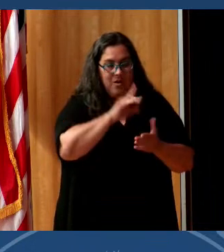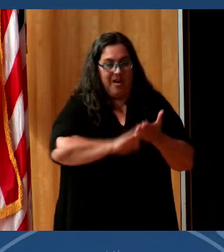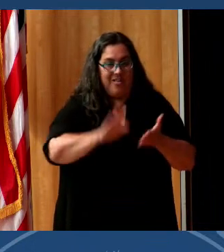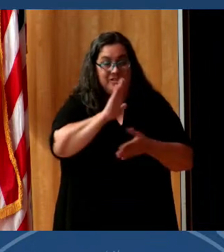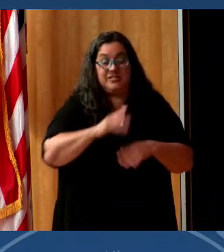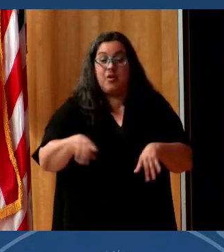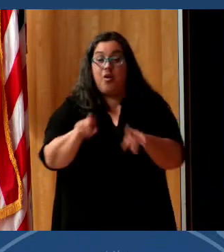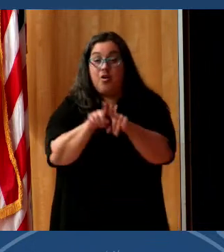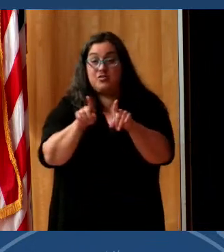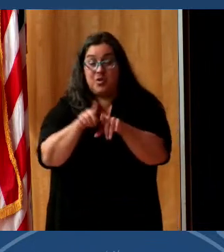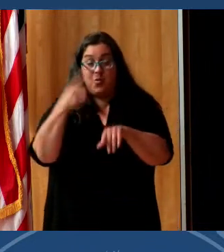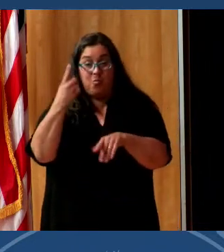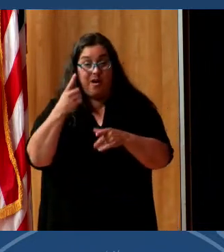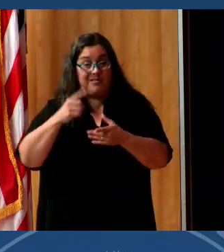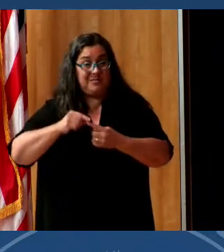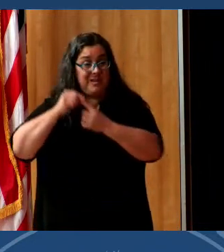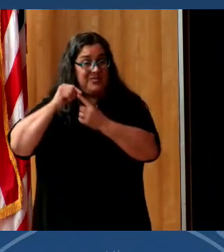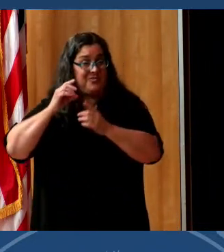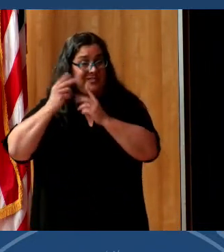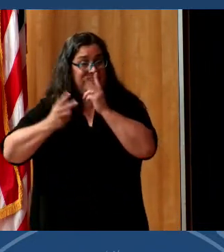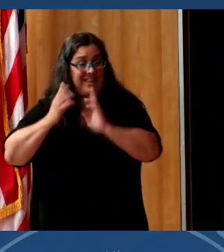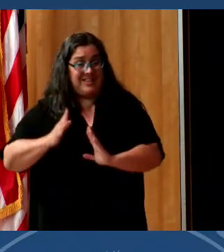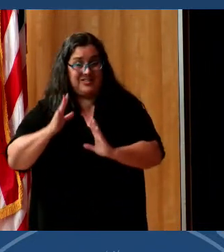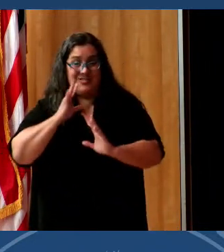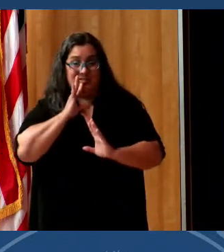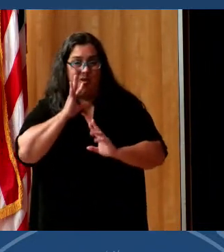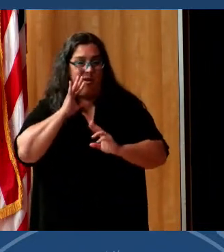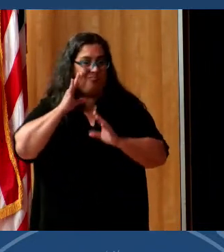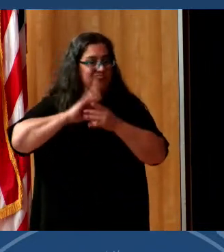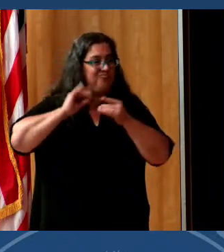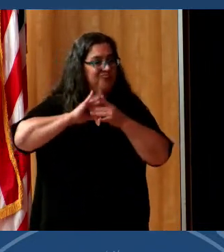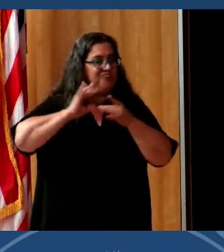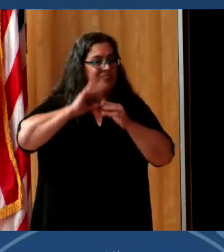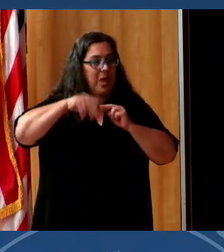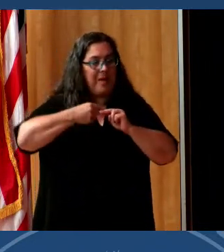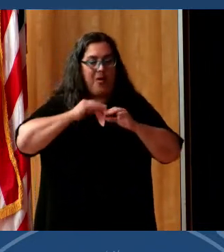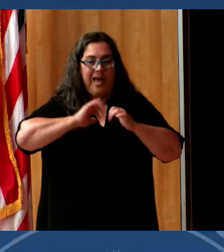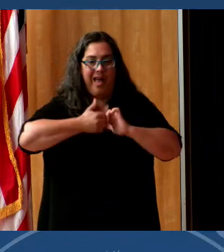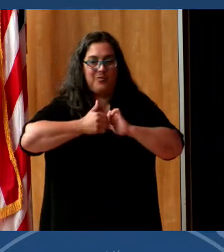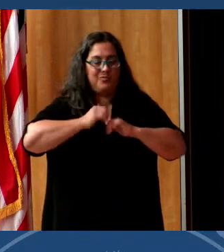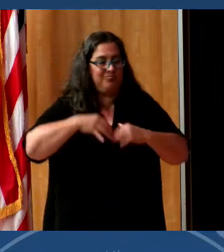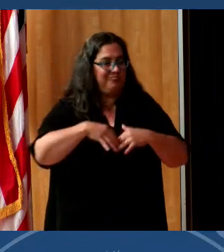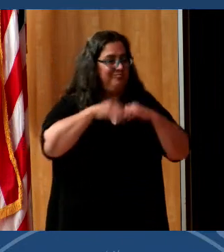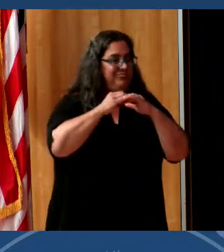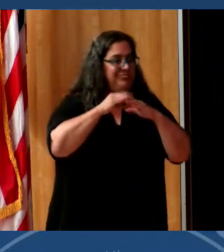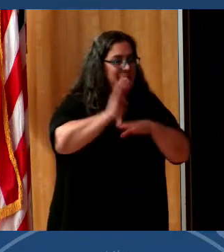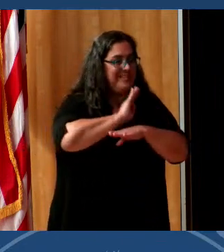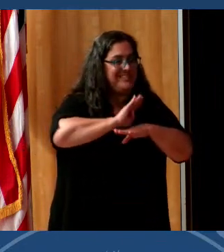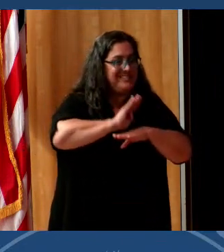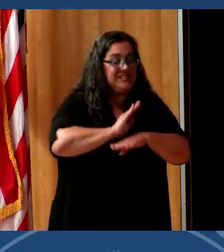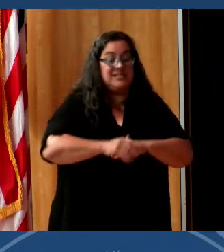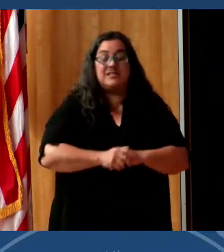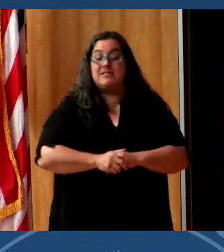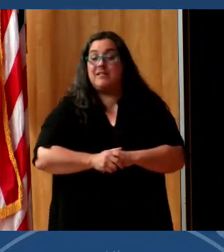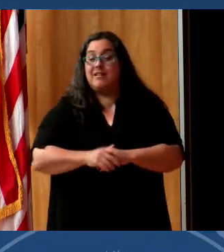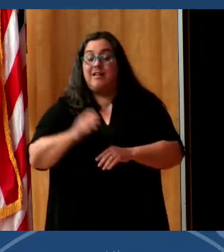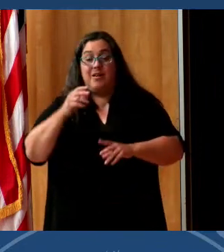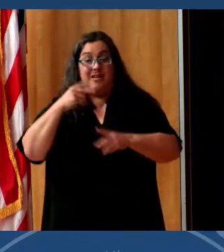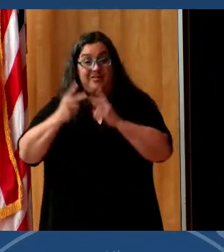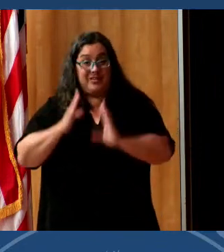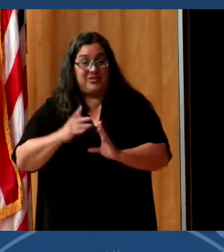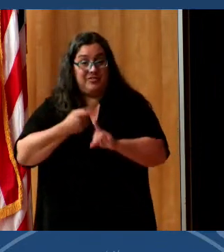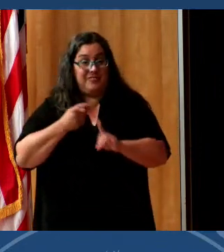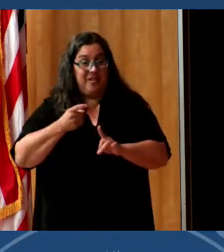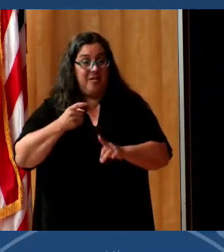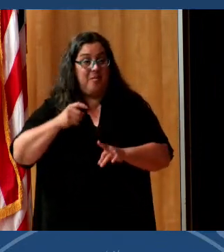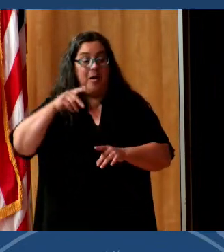about entrepreneurship and what it takes to build your own business. And we also had a guest from Polytech